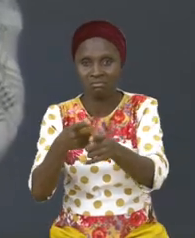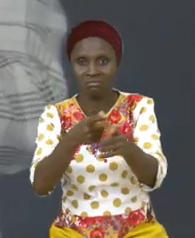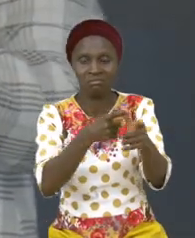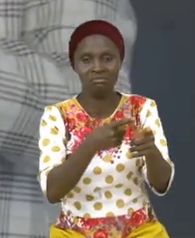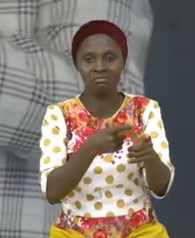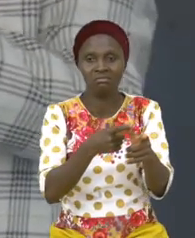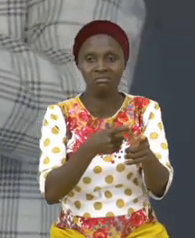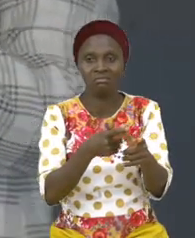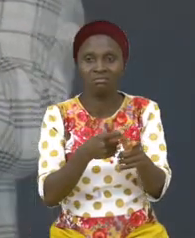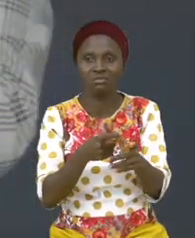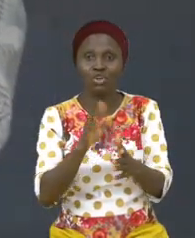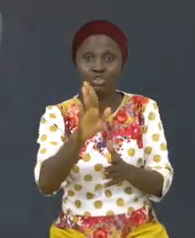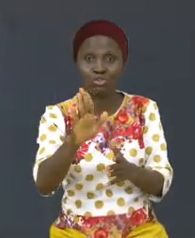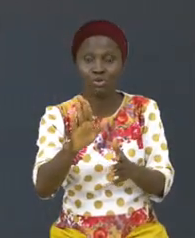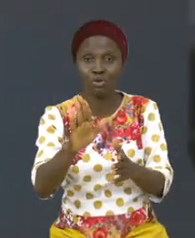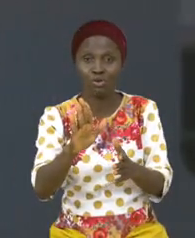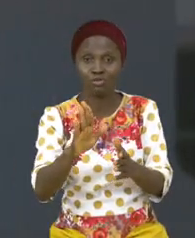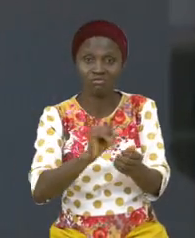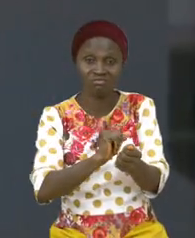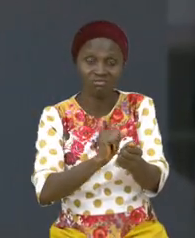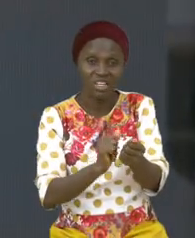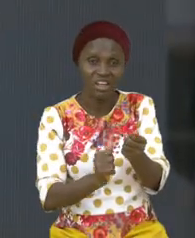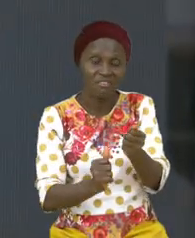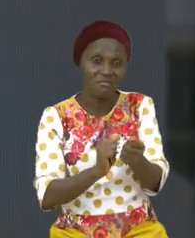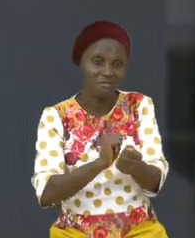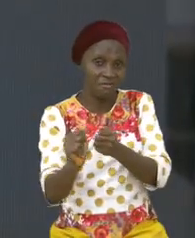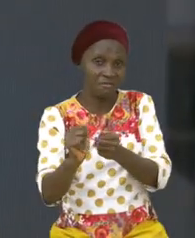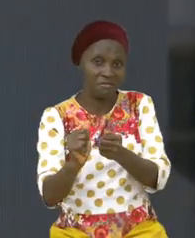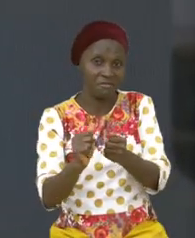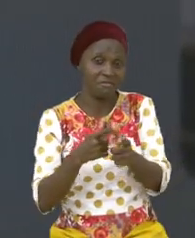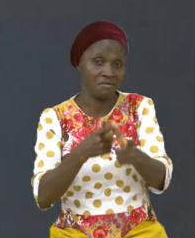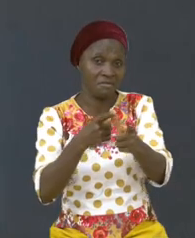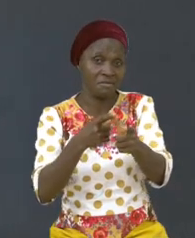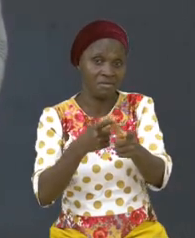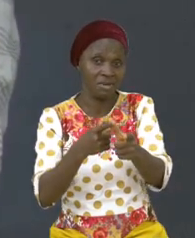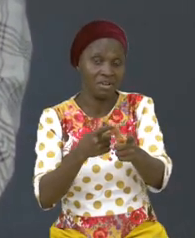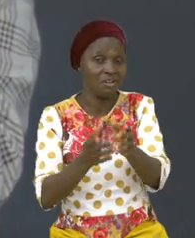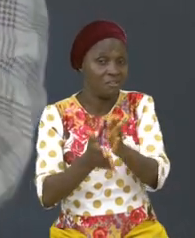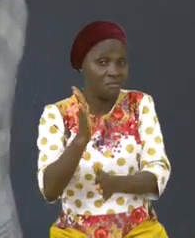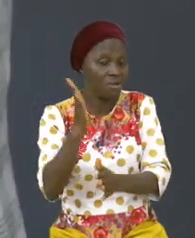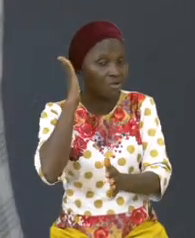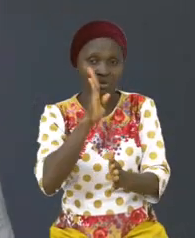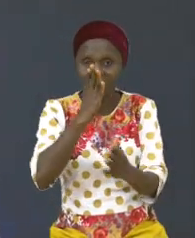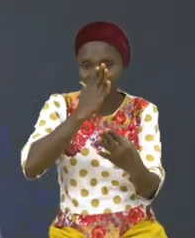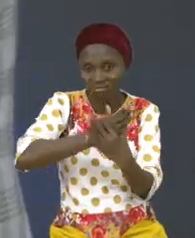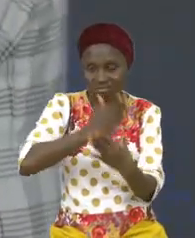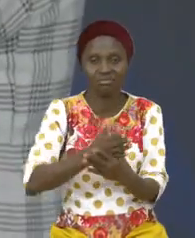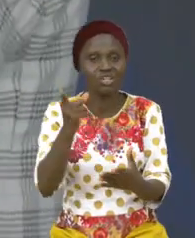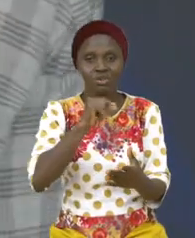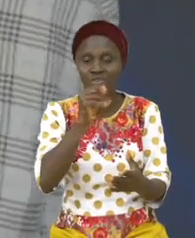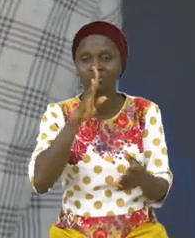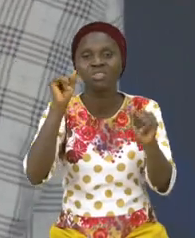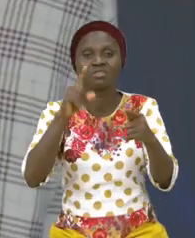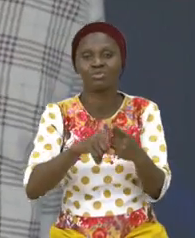your speed and your progress will be impeded. You will not be able